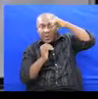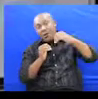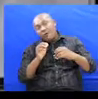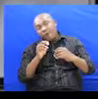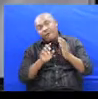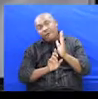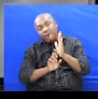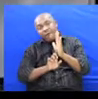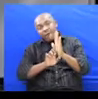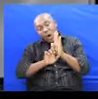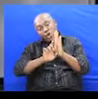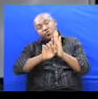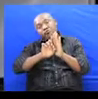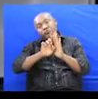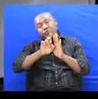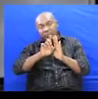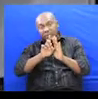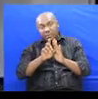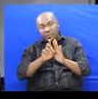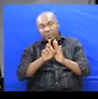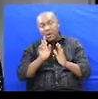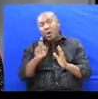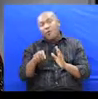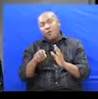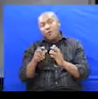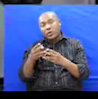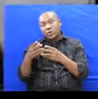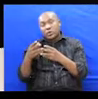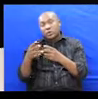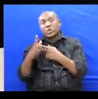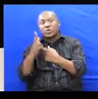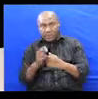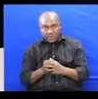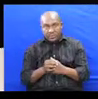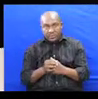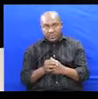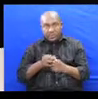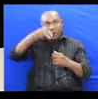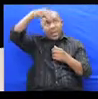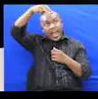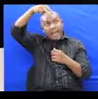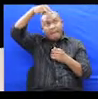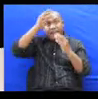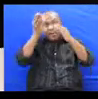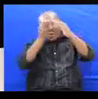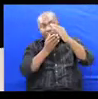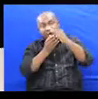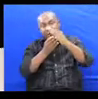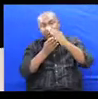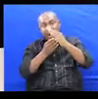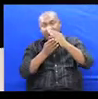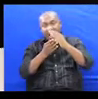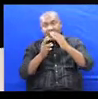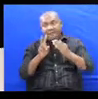volume of solution in decimeter cubic. Therefore, what is the mass? What